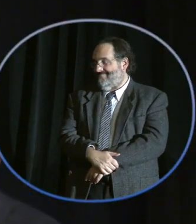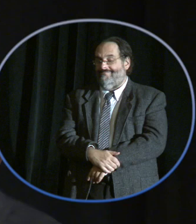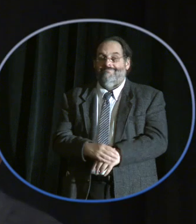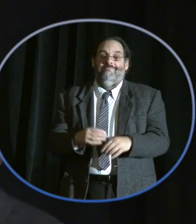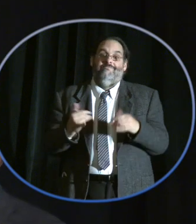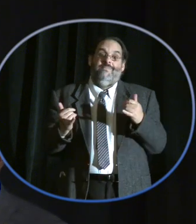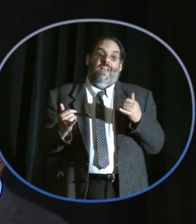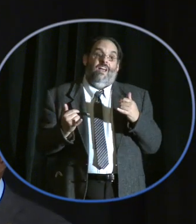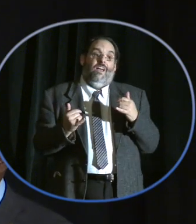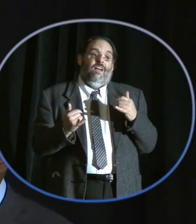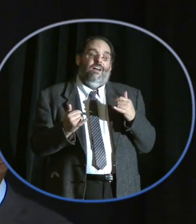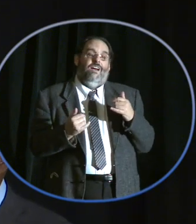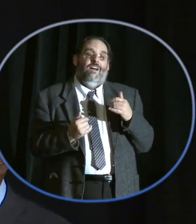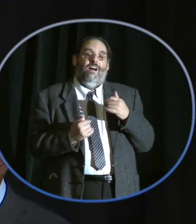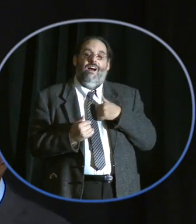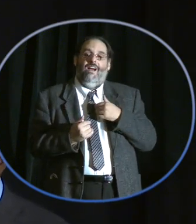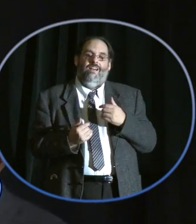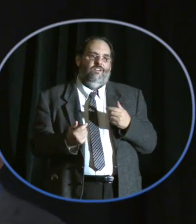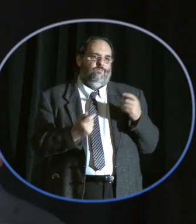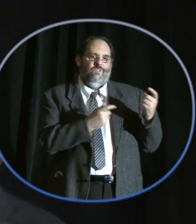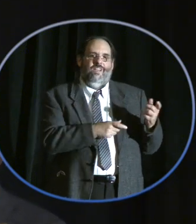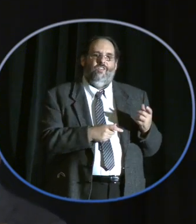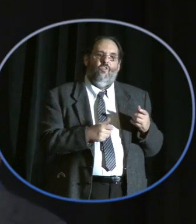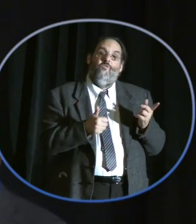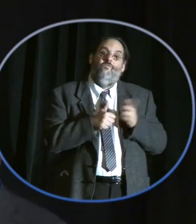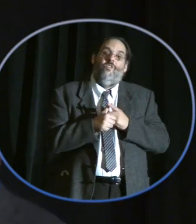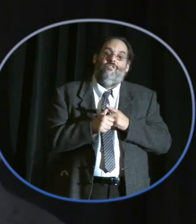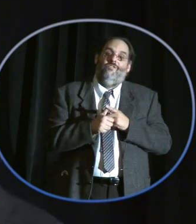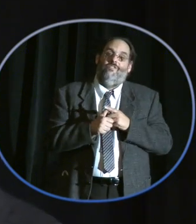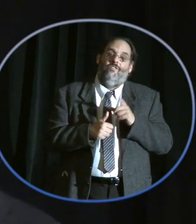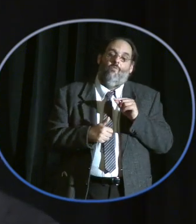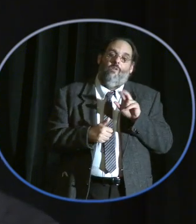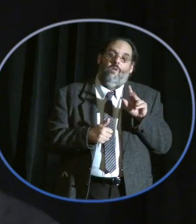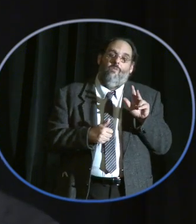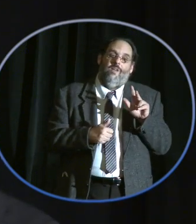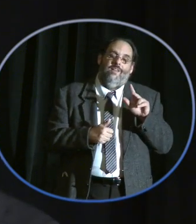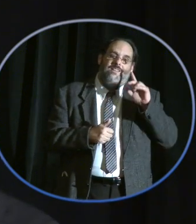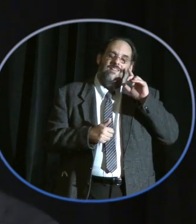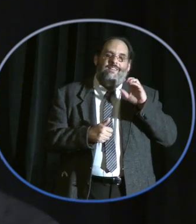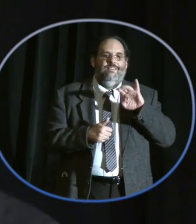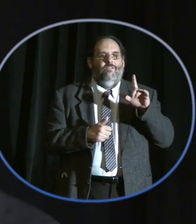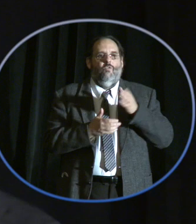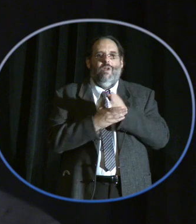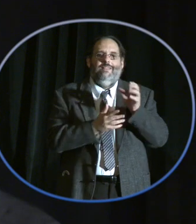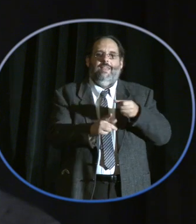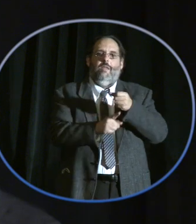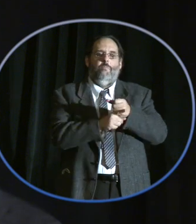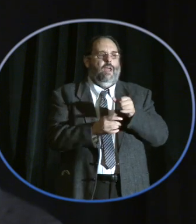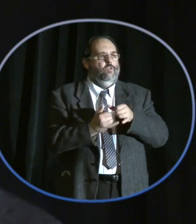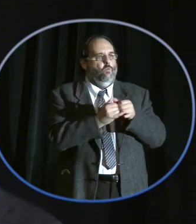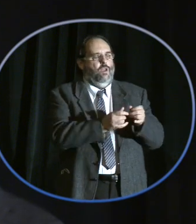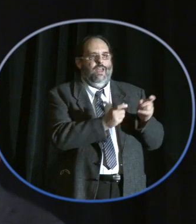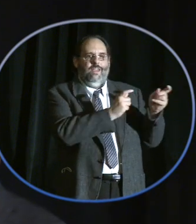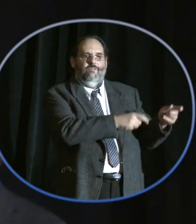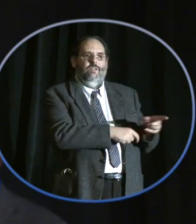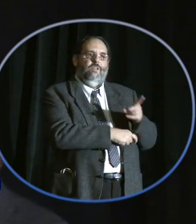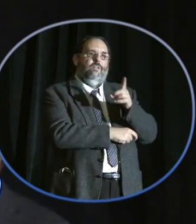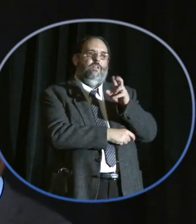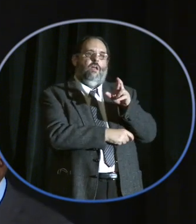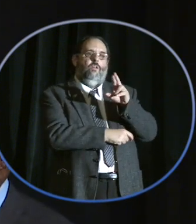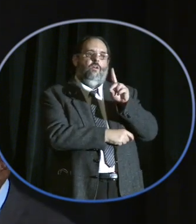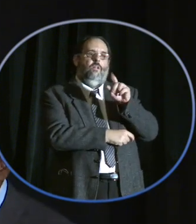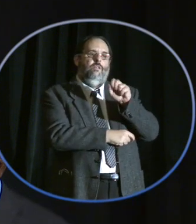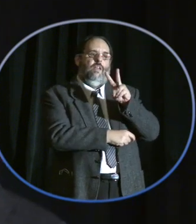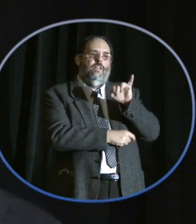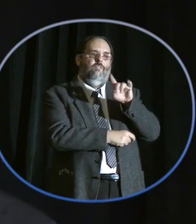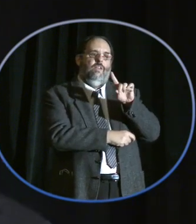And it is with that that I present the first 2023 Civil Rights Impact Award to Dr. David